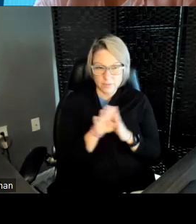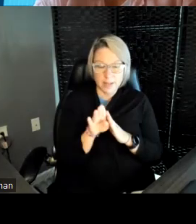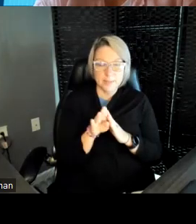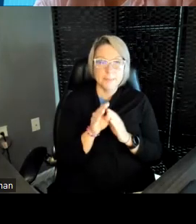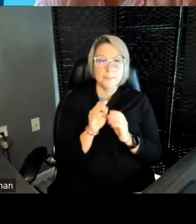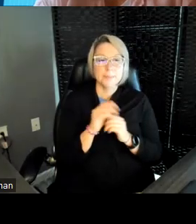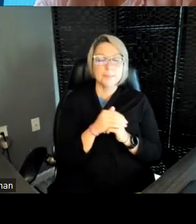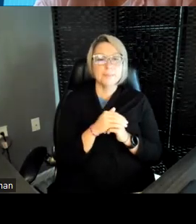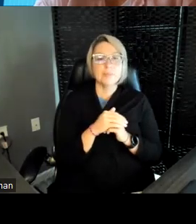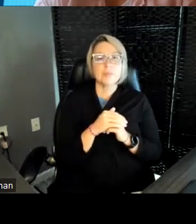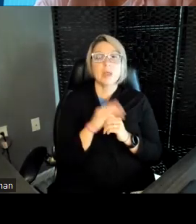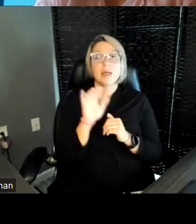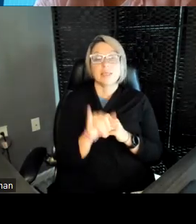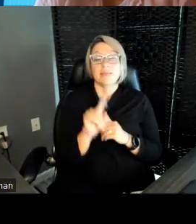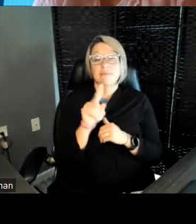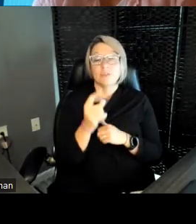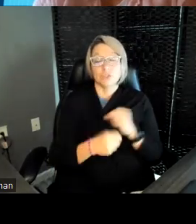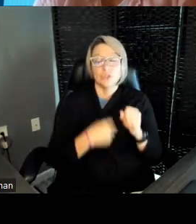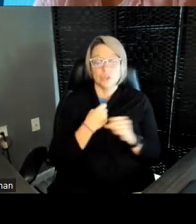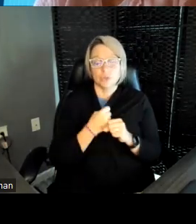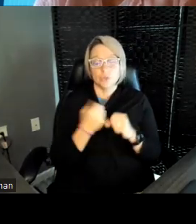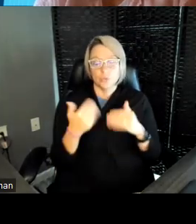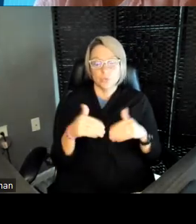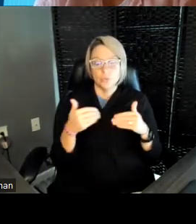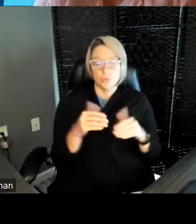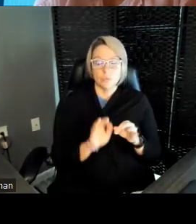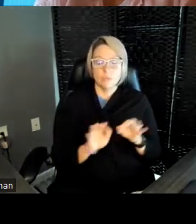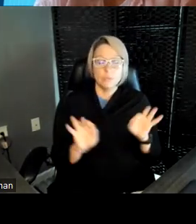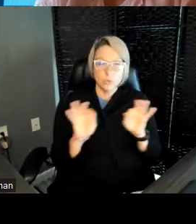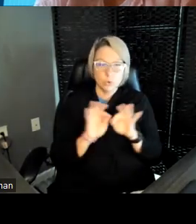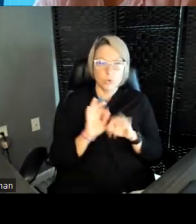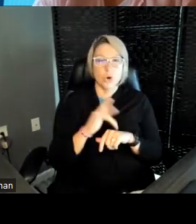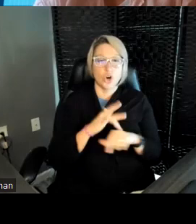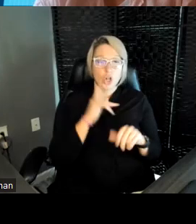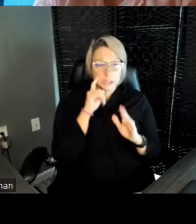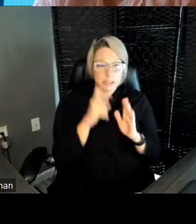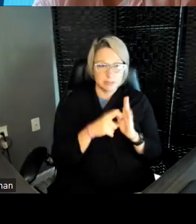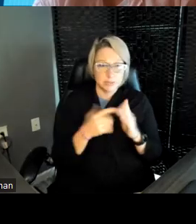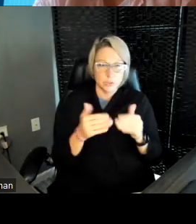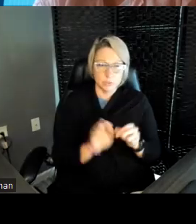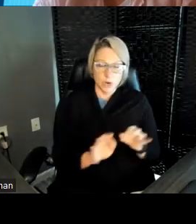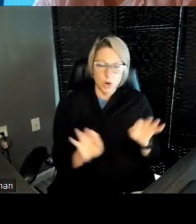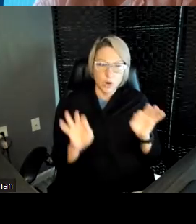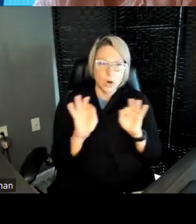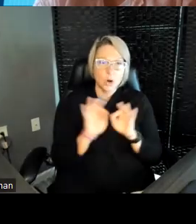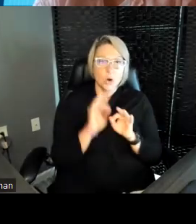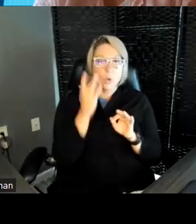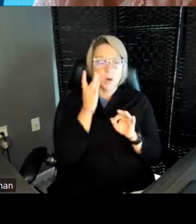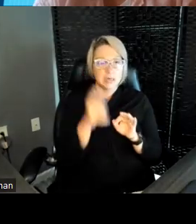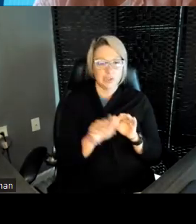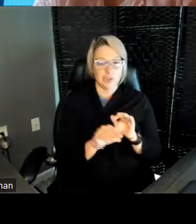first year is so important. That's why early identification is so important, is that the kid is